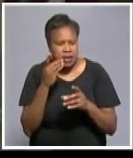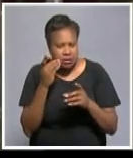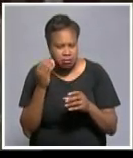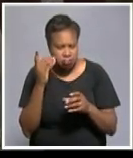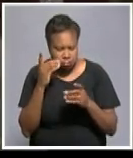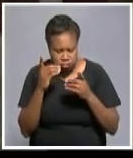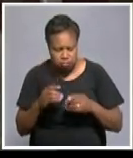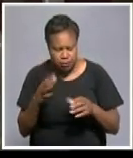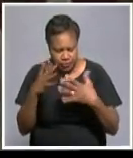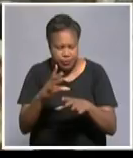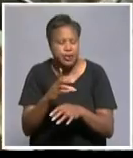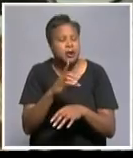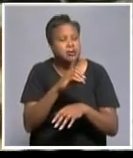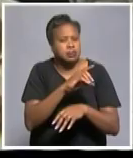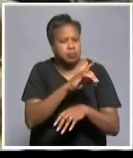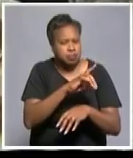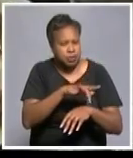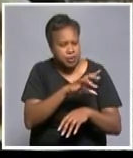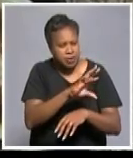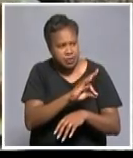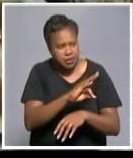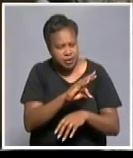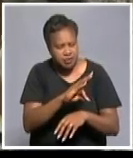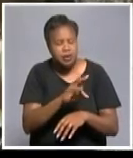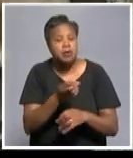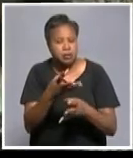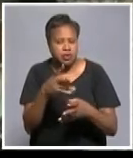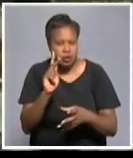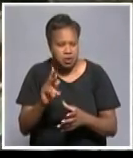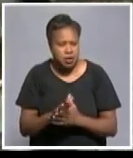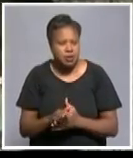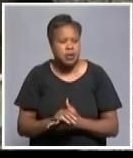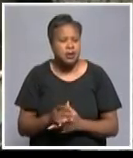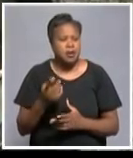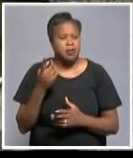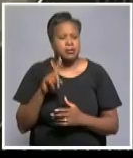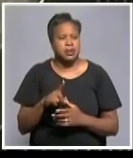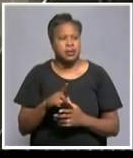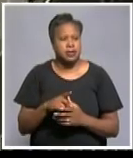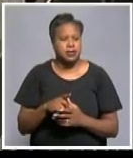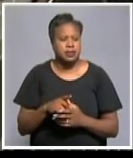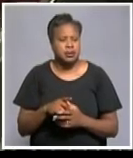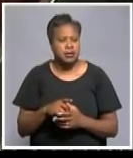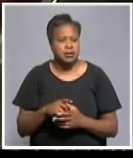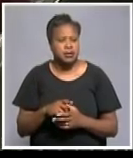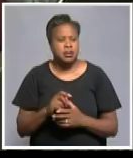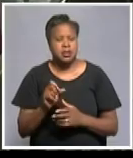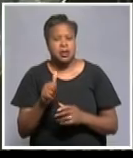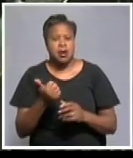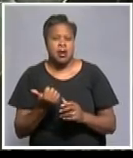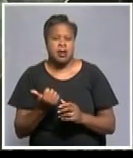will not affect the patients, for example, that will have an extra dietary